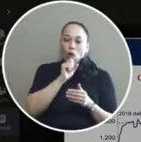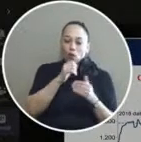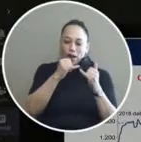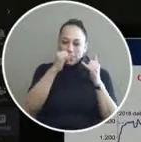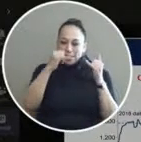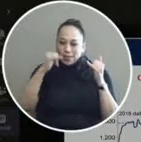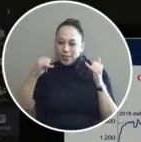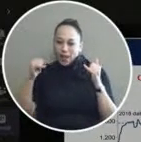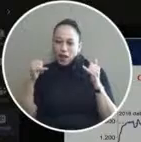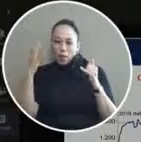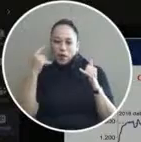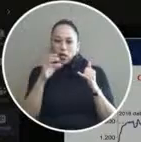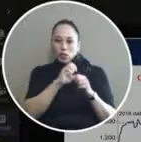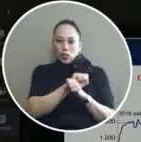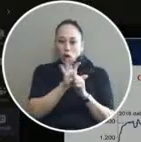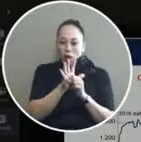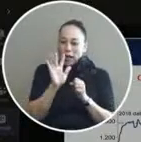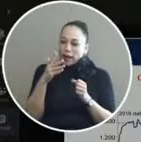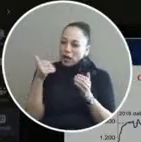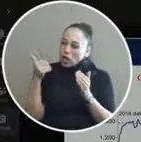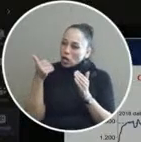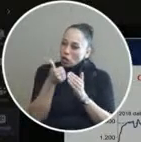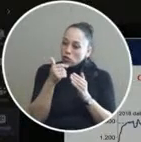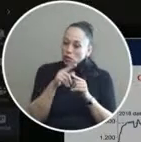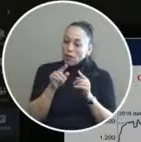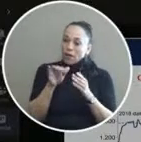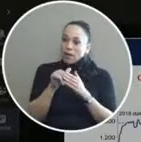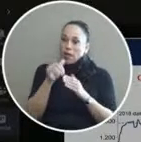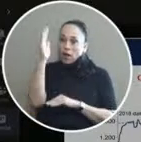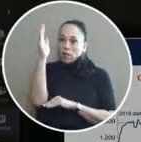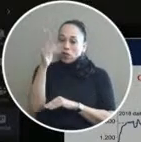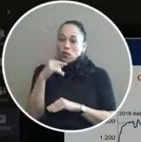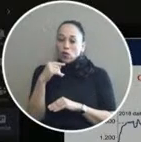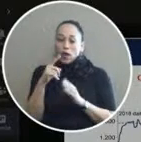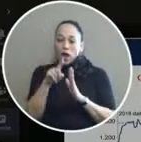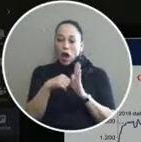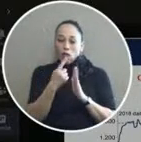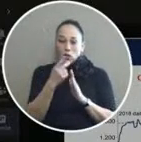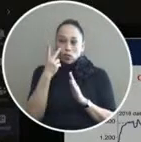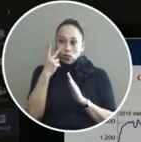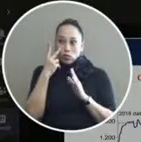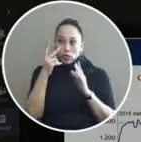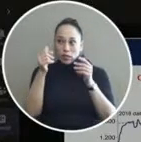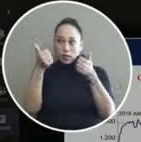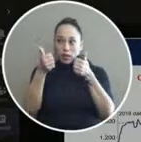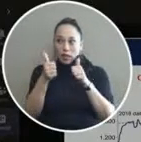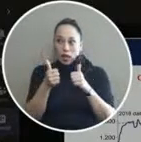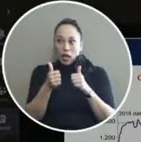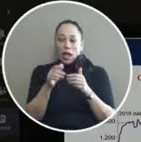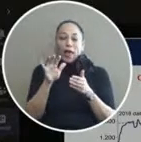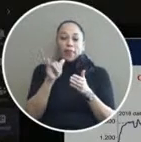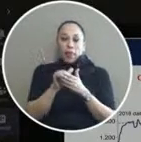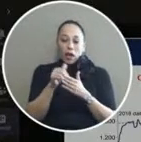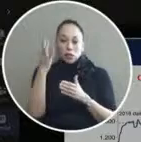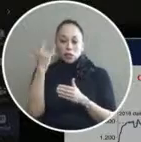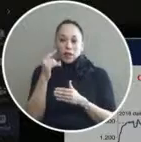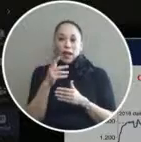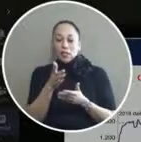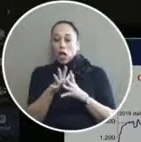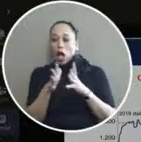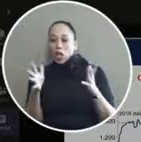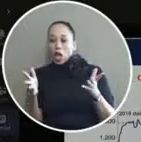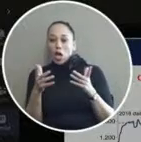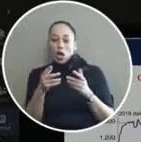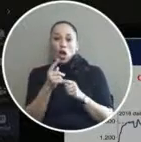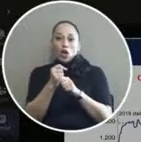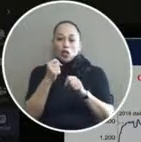post COVID-19 levels, pretty close. But in the afternoon hours, you see that decline in crossings. So that is due to the fact that many truck